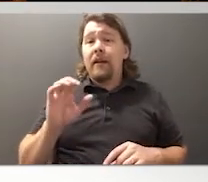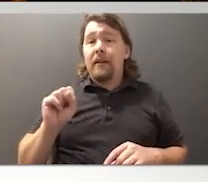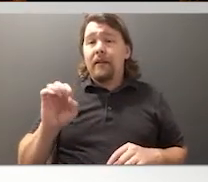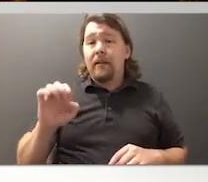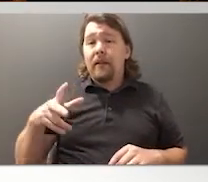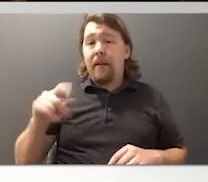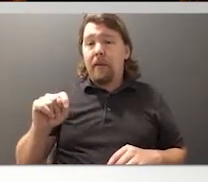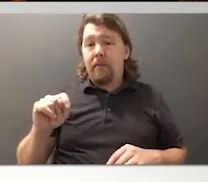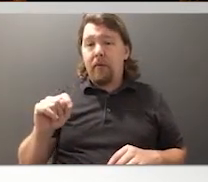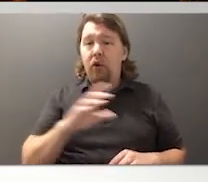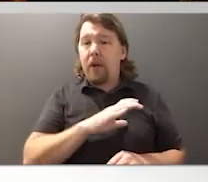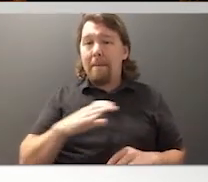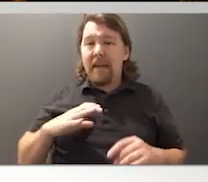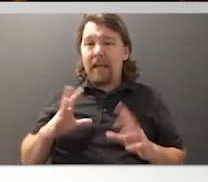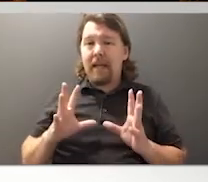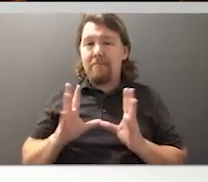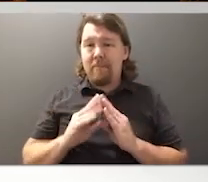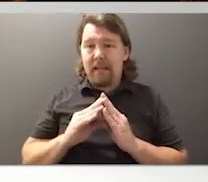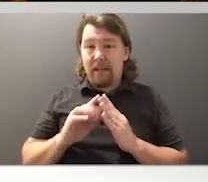important. We're gonna